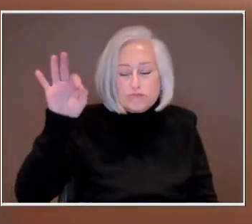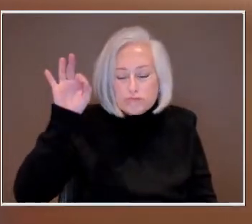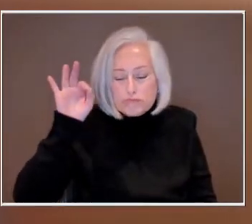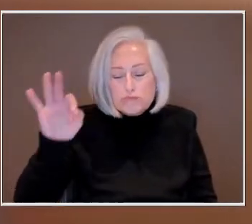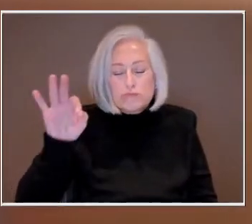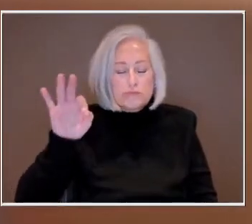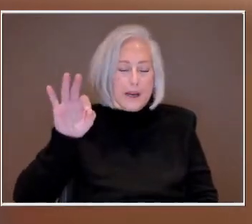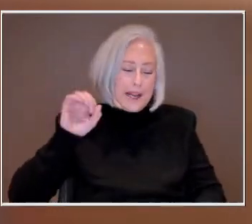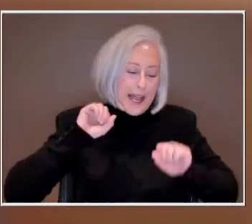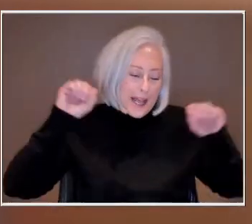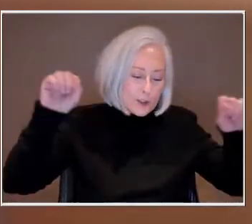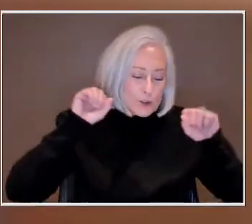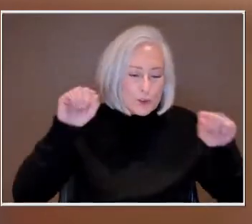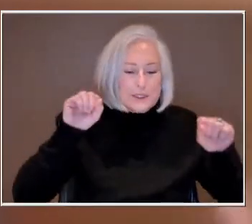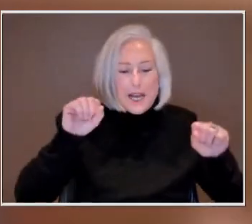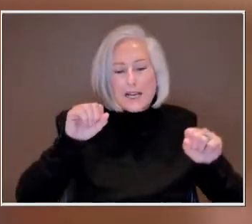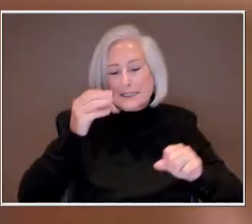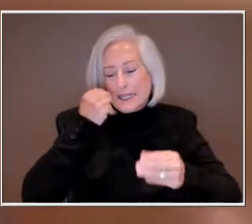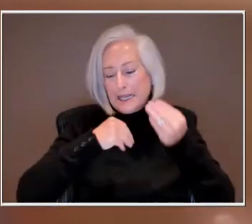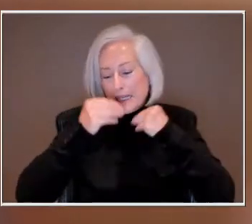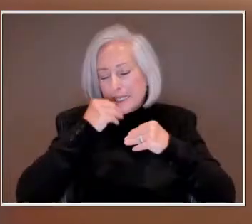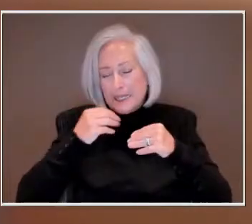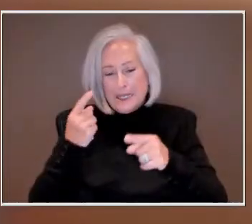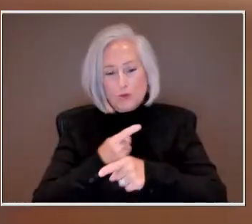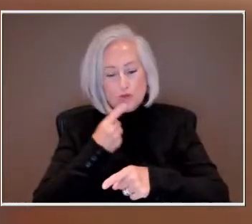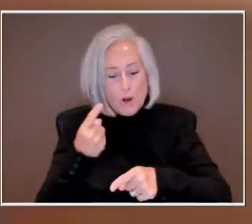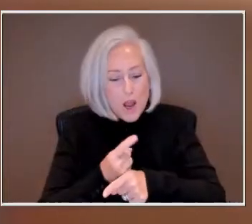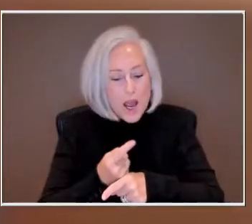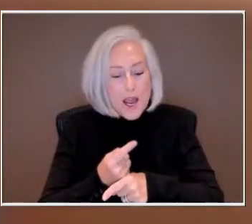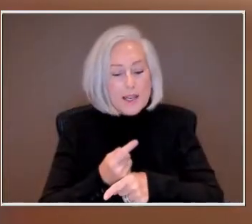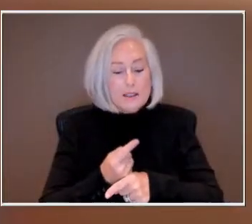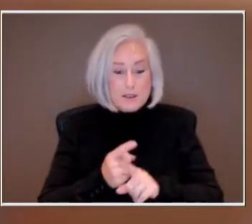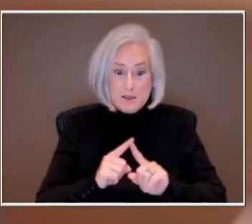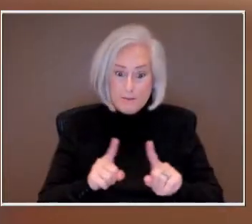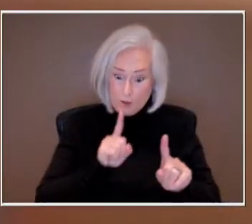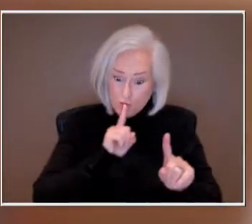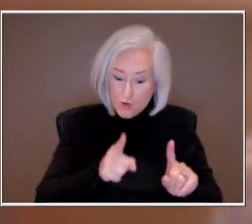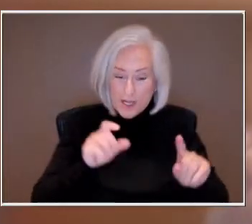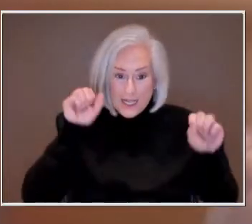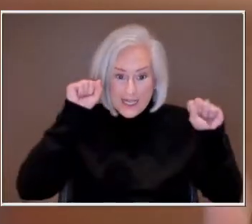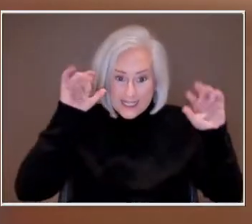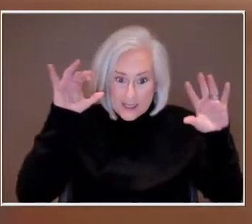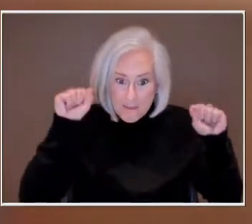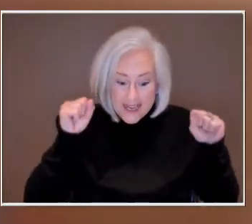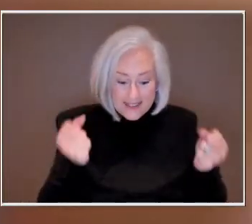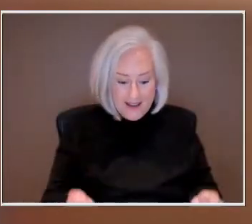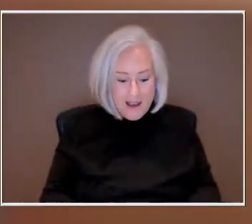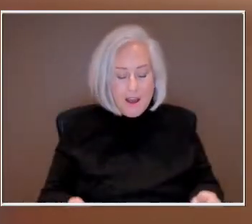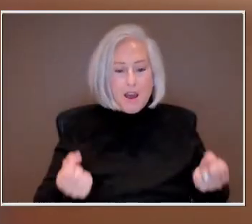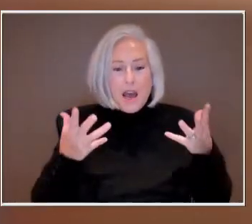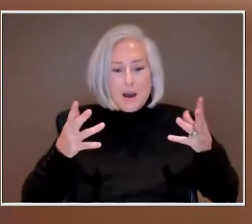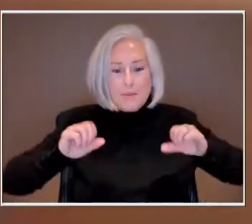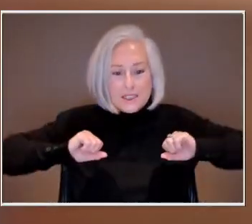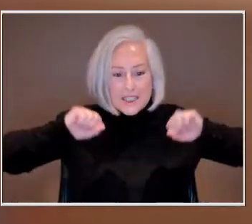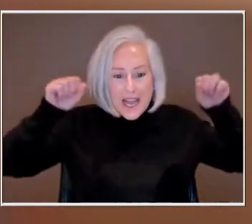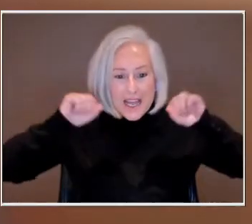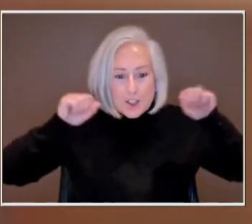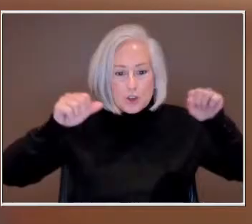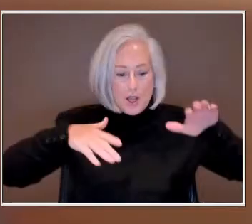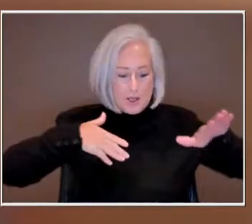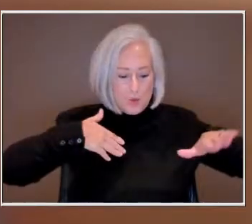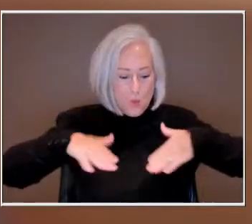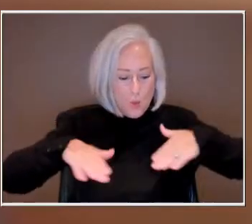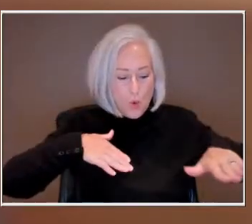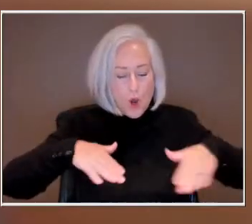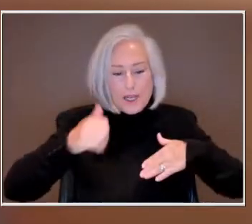that stuff, but it's truly amazing how much just rehab, exercise, walking every day, even